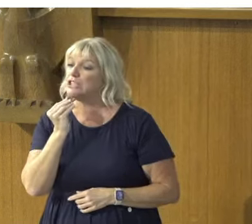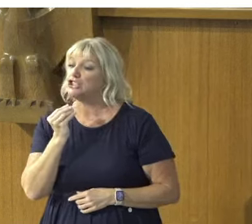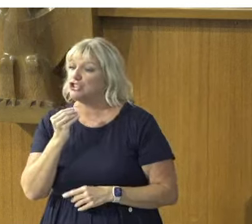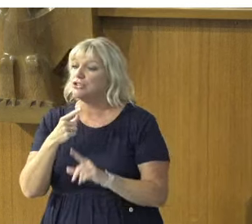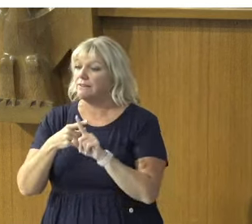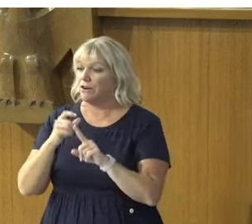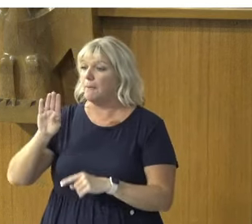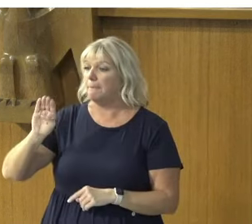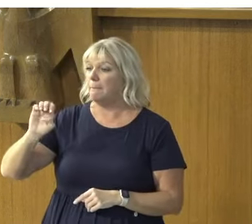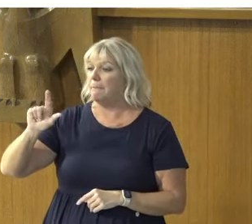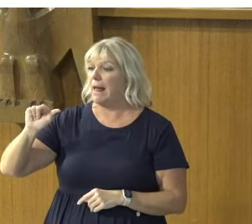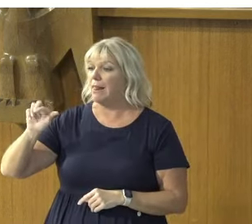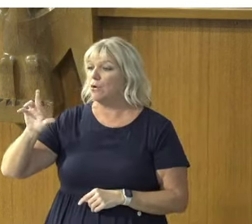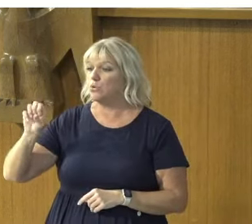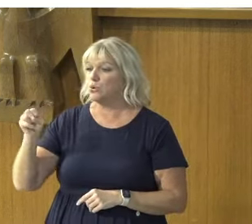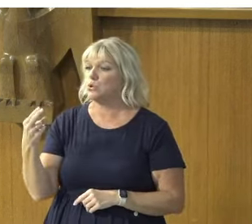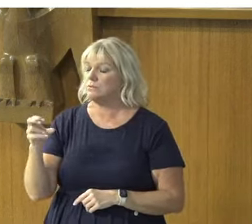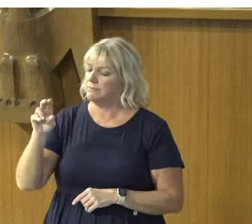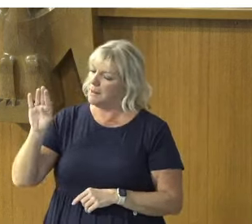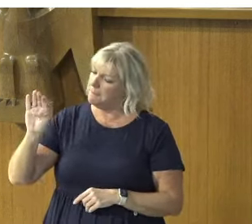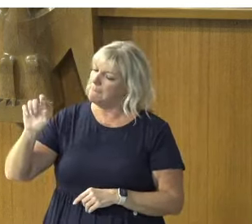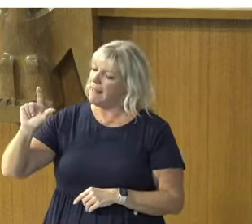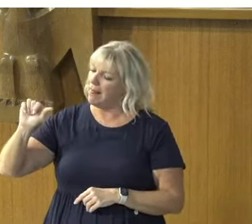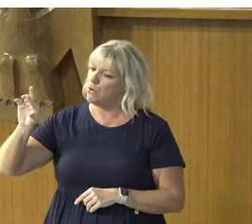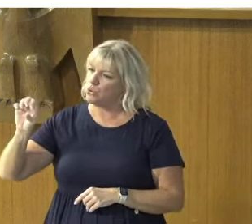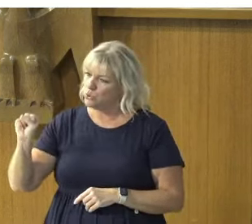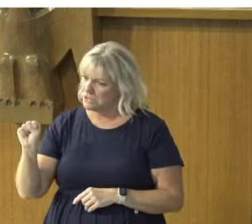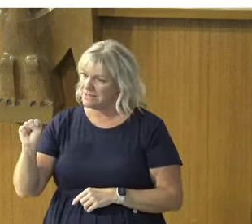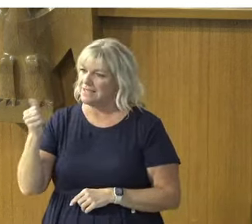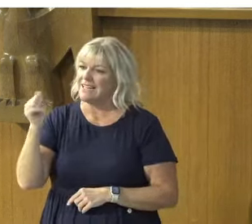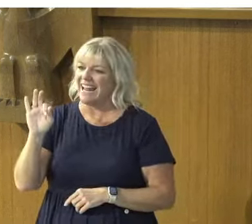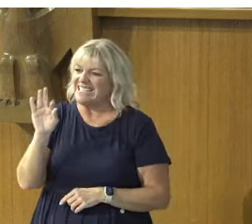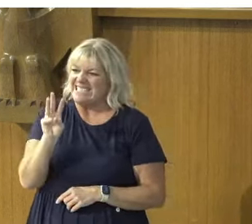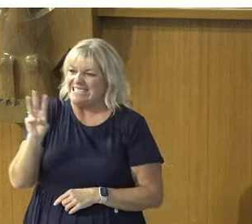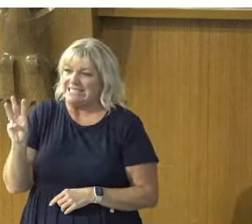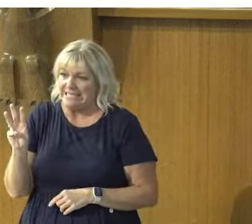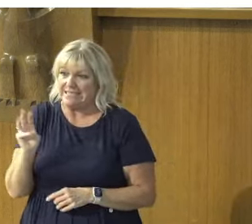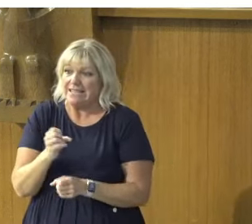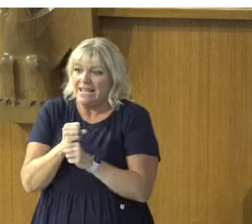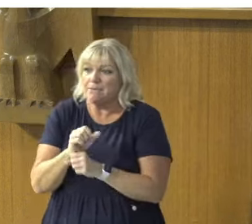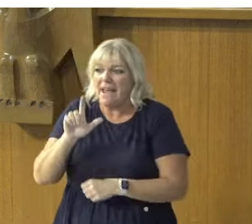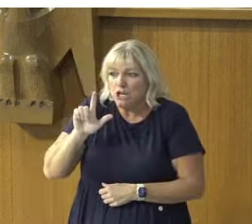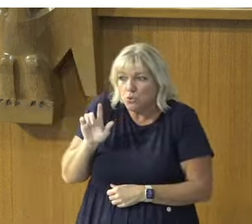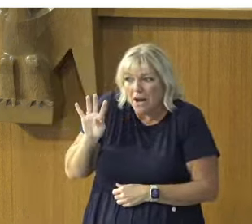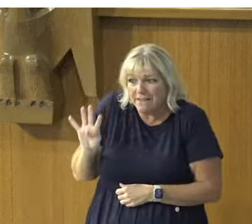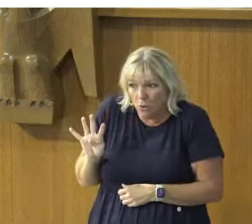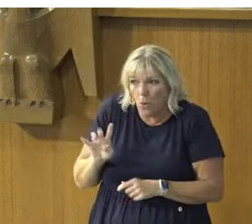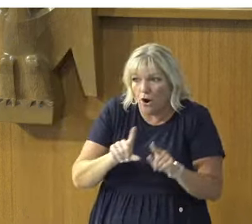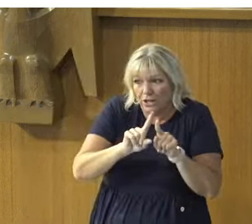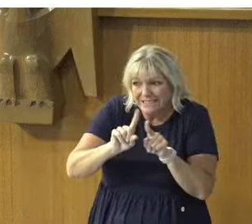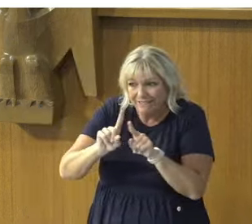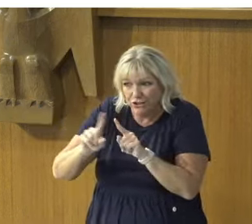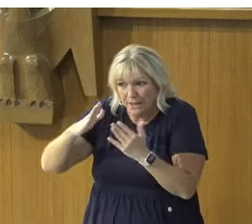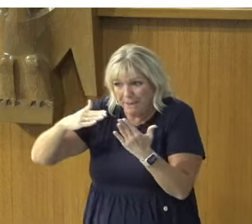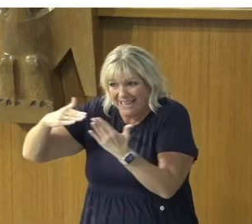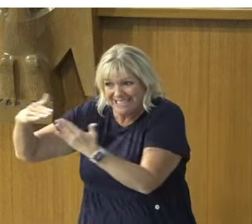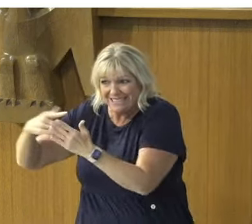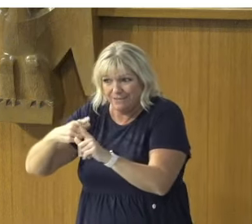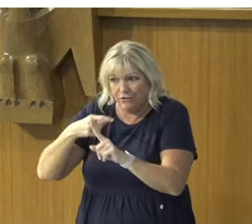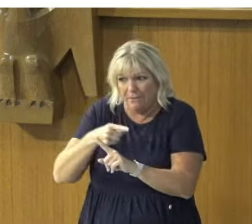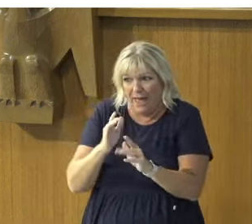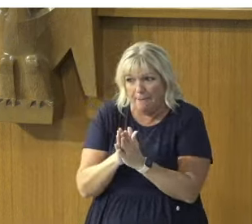who painted this in 1966 as part of a 24-part series on the book of Exodus. In